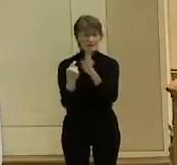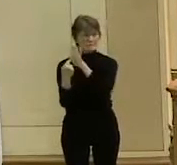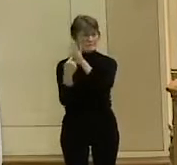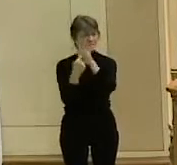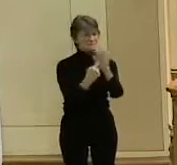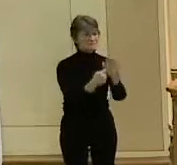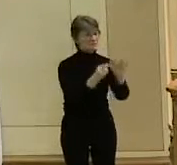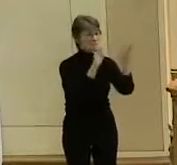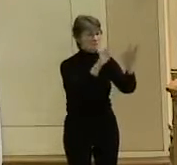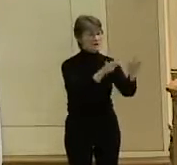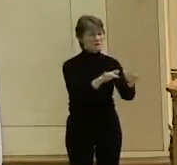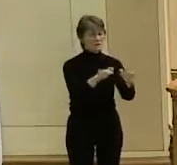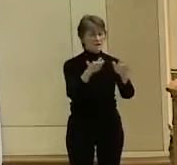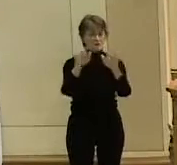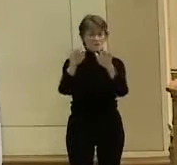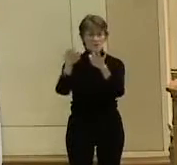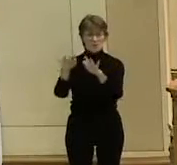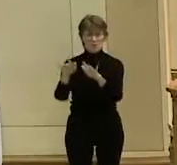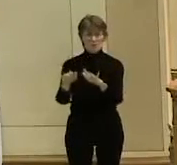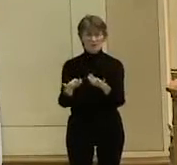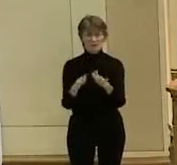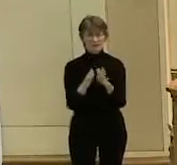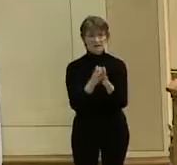world. Misere